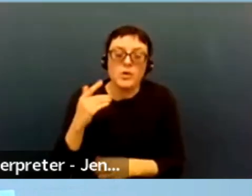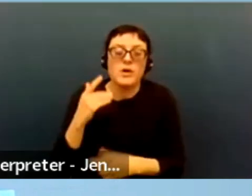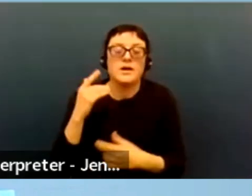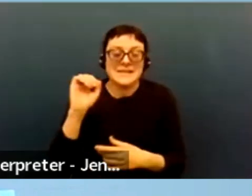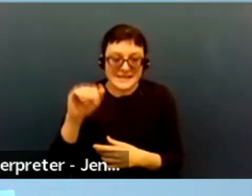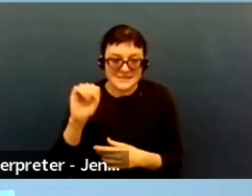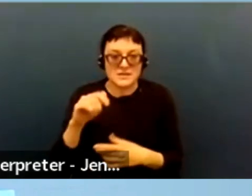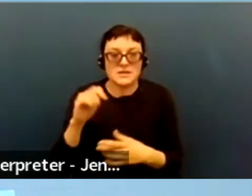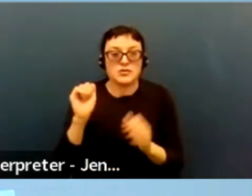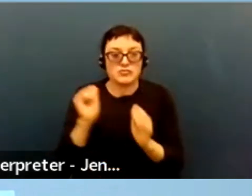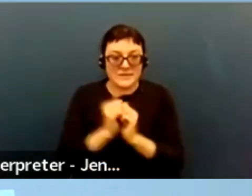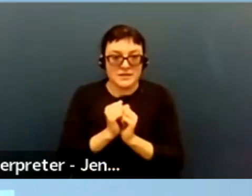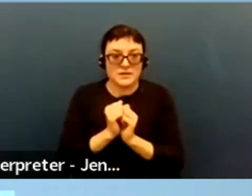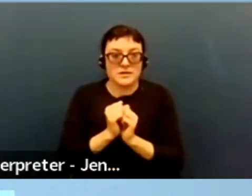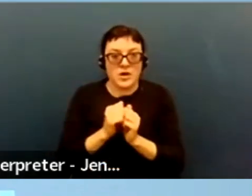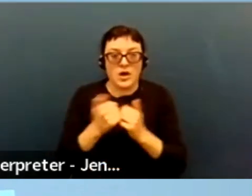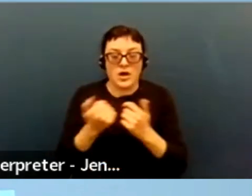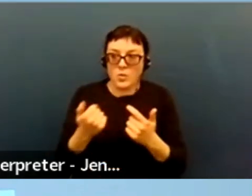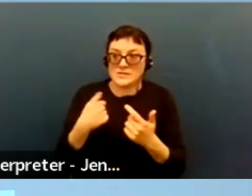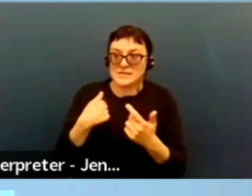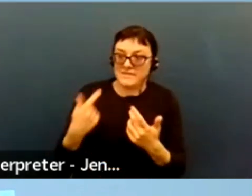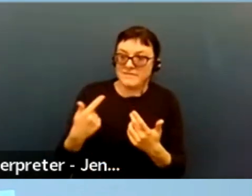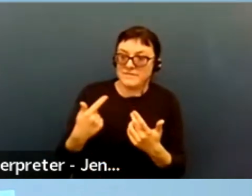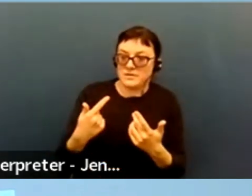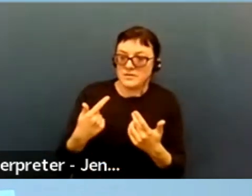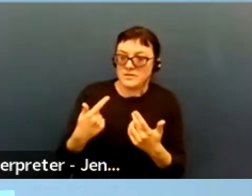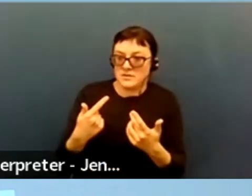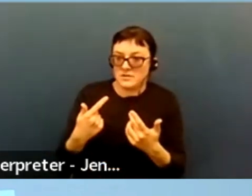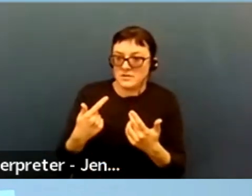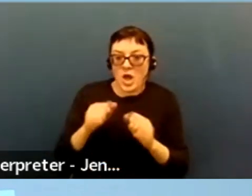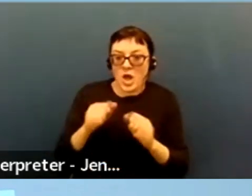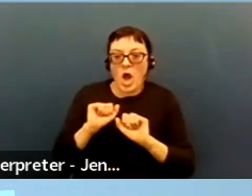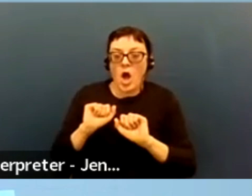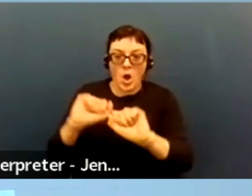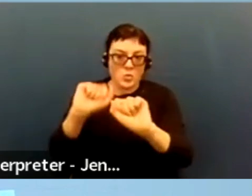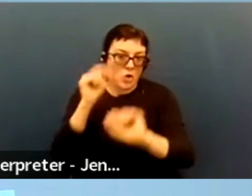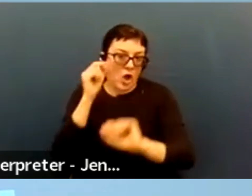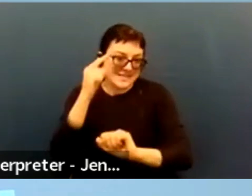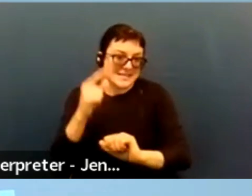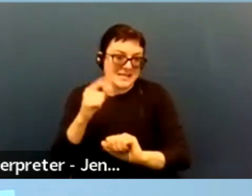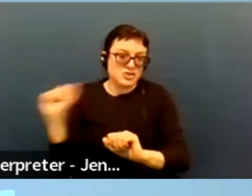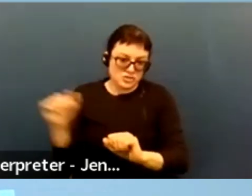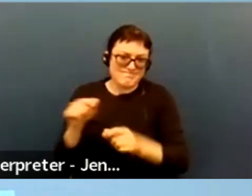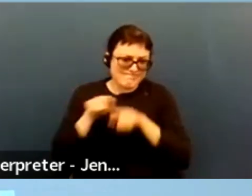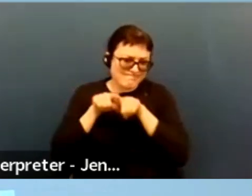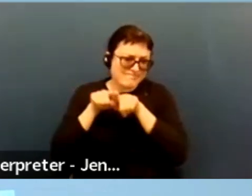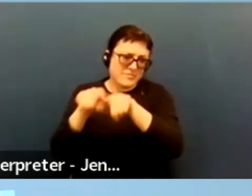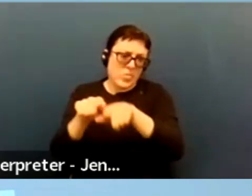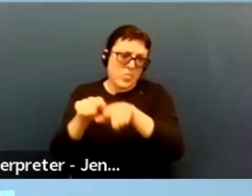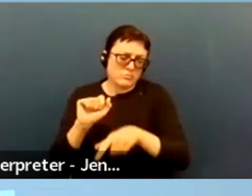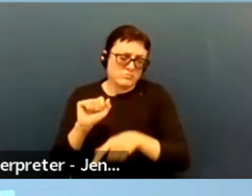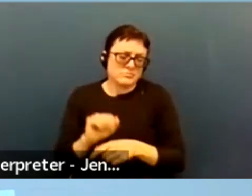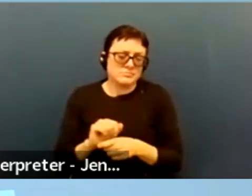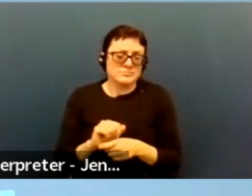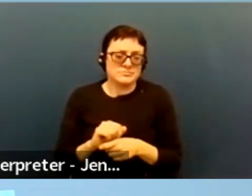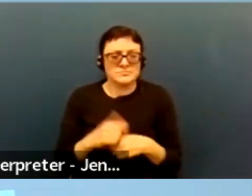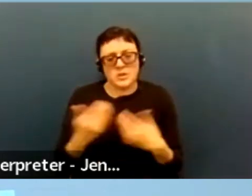for owning it and taking it to your own place. So for instance,